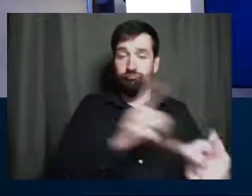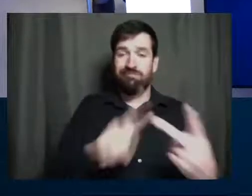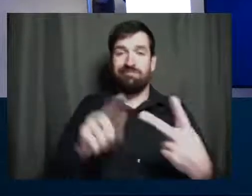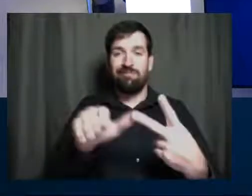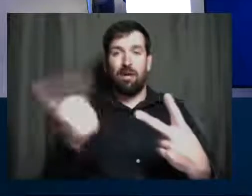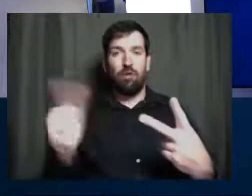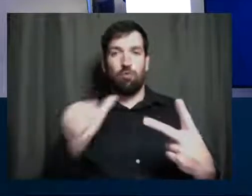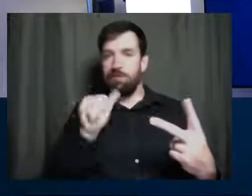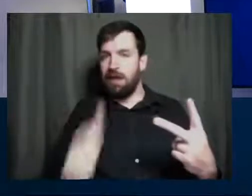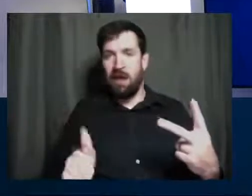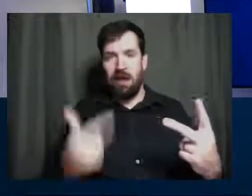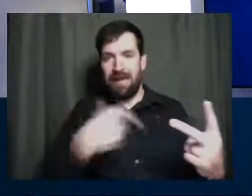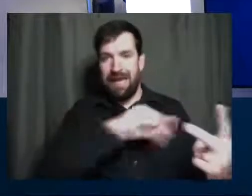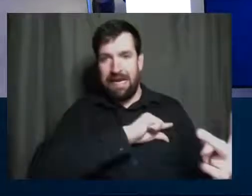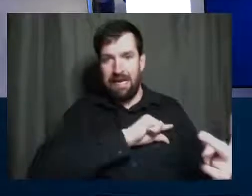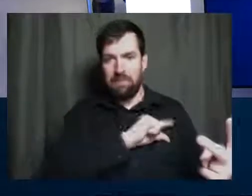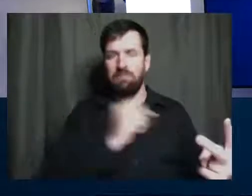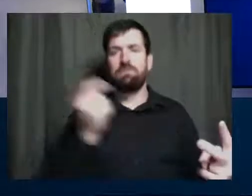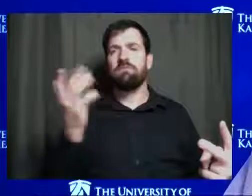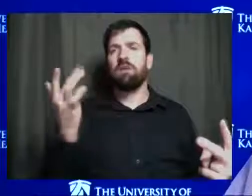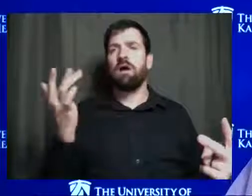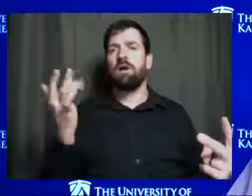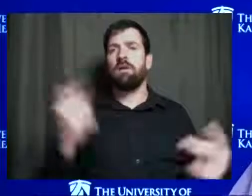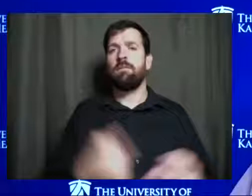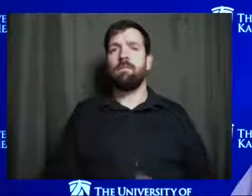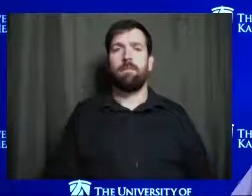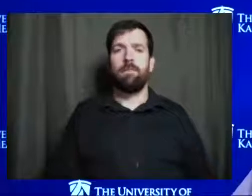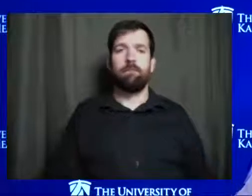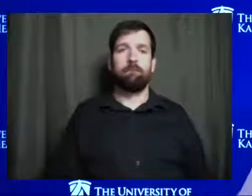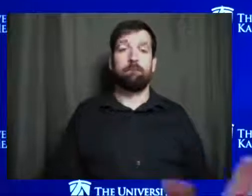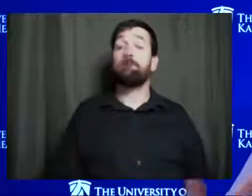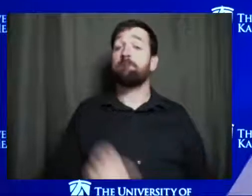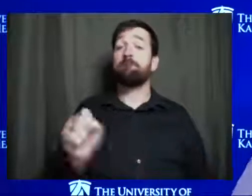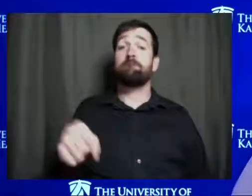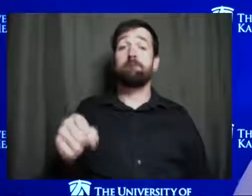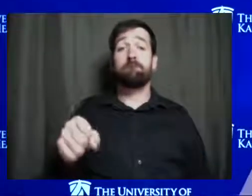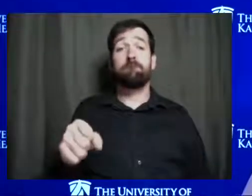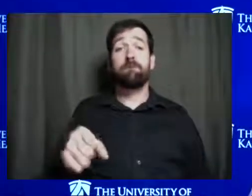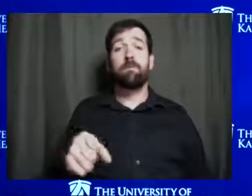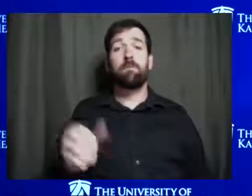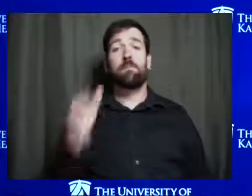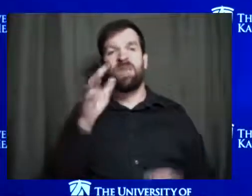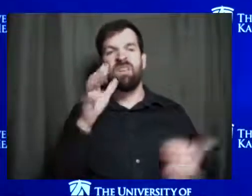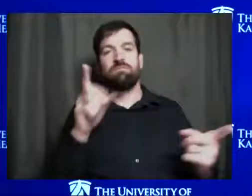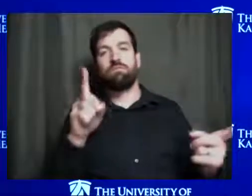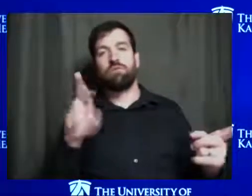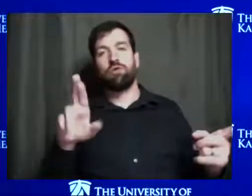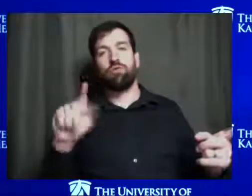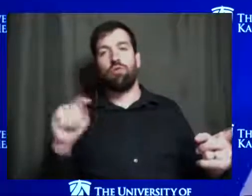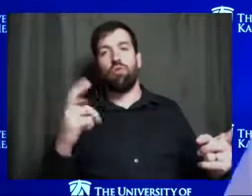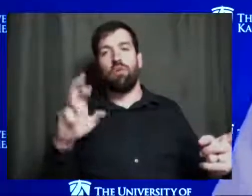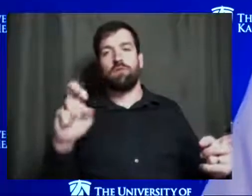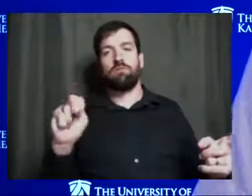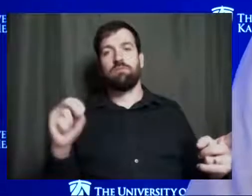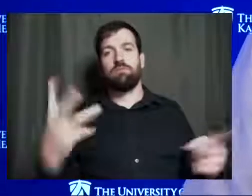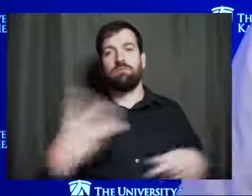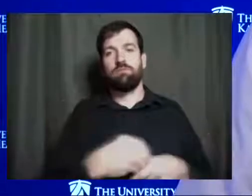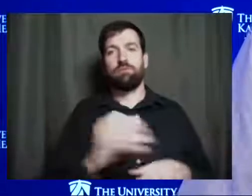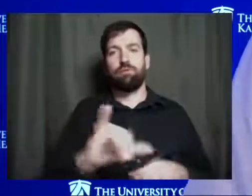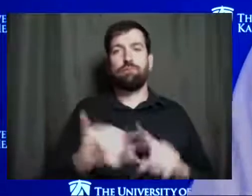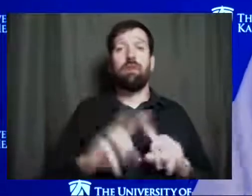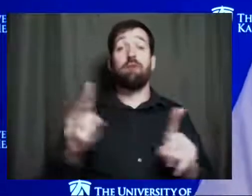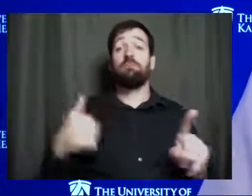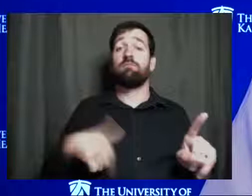our doctors do. But please answer her question. Yeah, and I'll have Dr. Thornton jump in too as well. So we are able to give